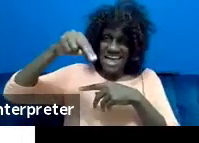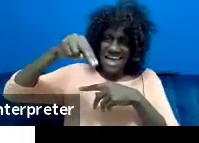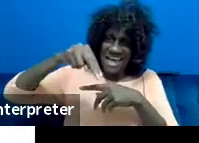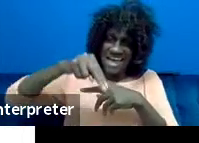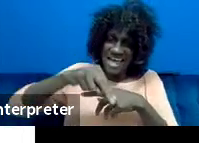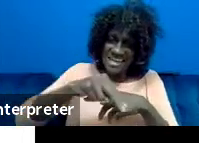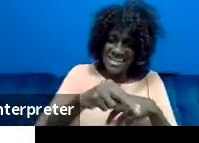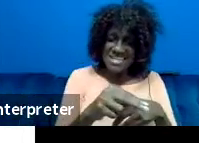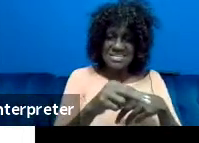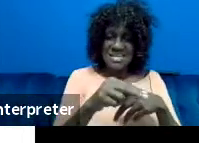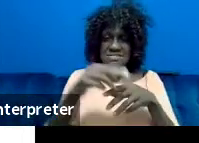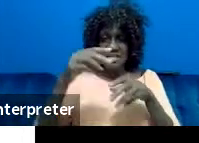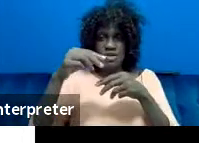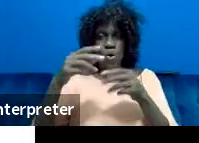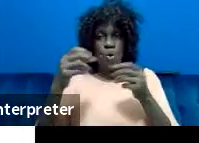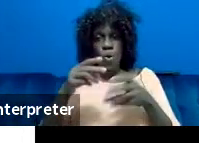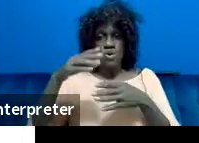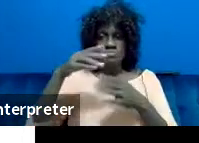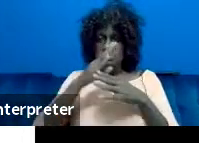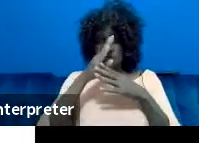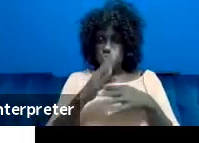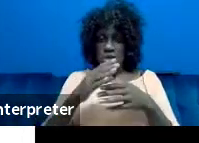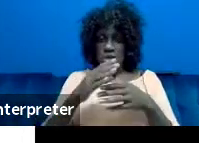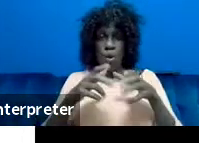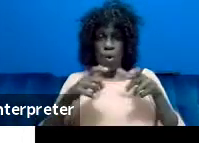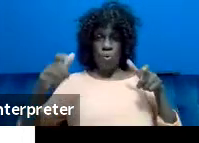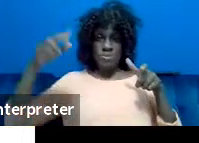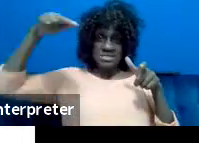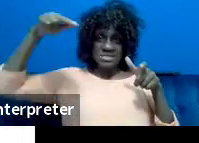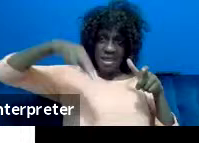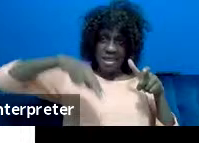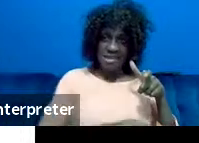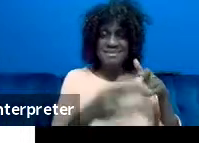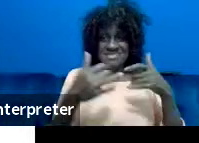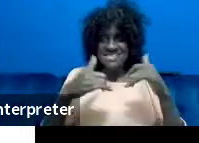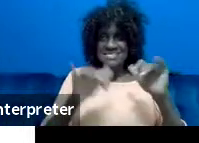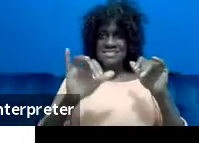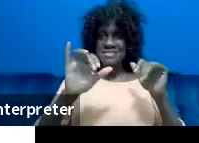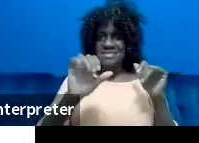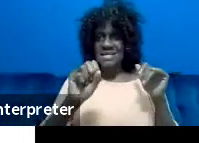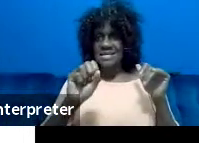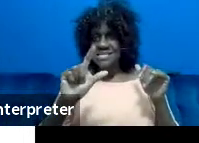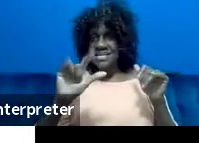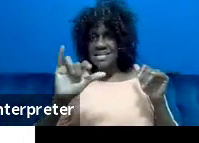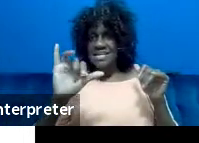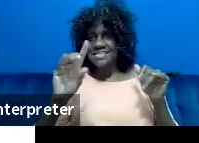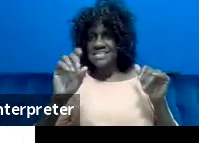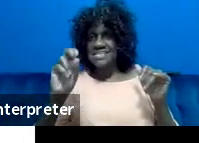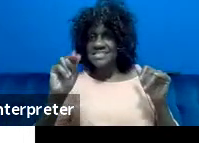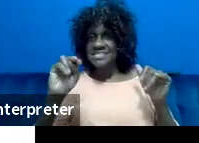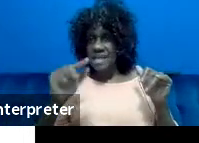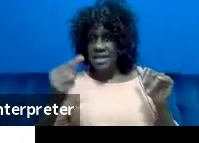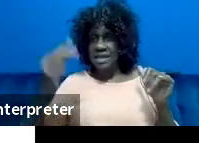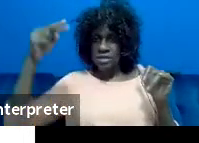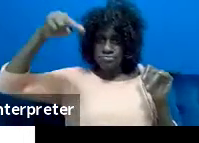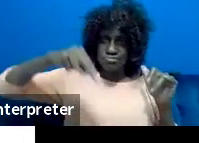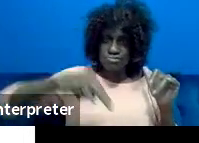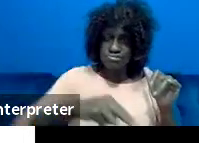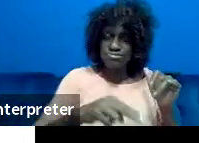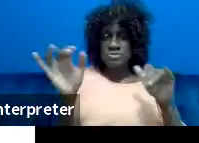enclosed slide or going down a straight open slide is still sliding. It's still a play component of that same